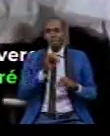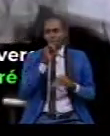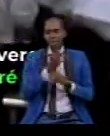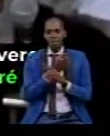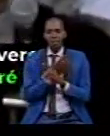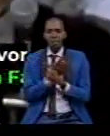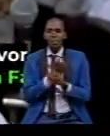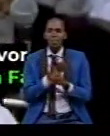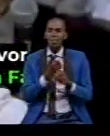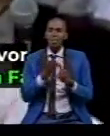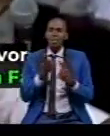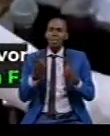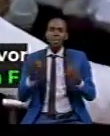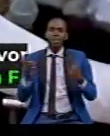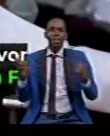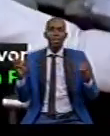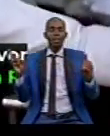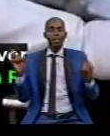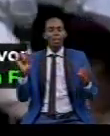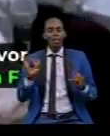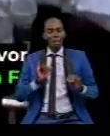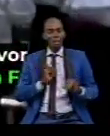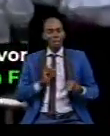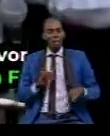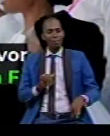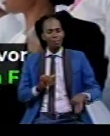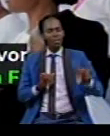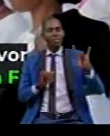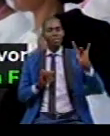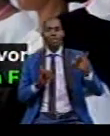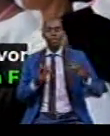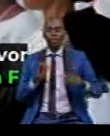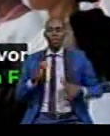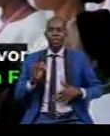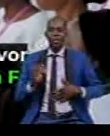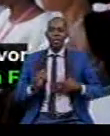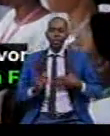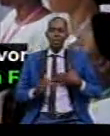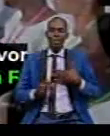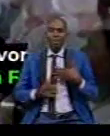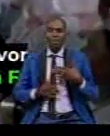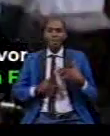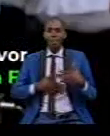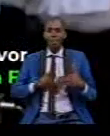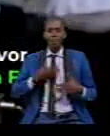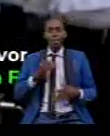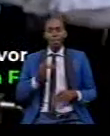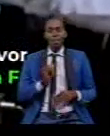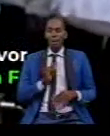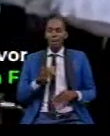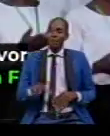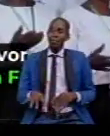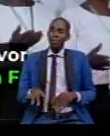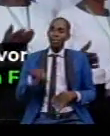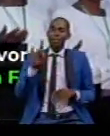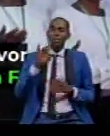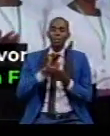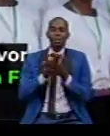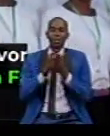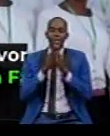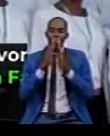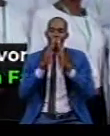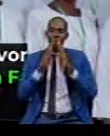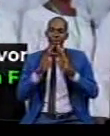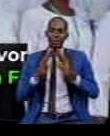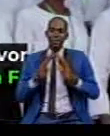tonight to help us during this time. And then after that, the healing, the miracle with